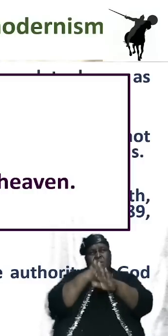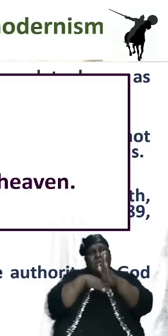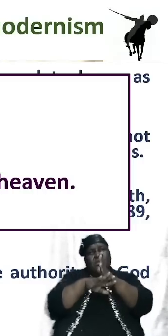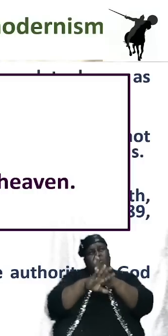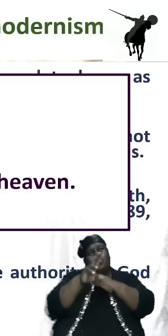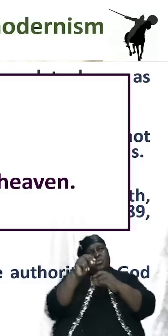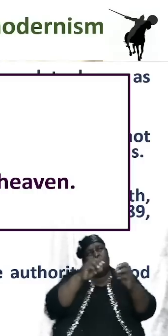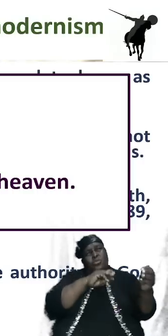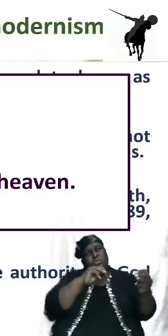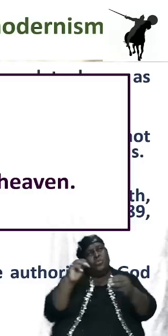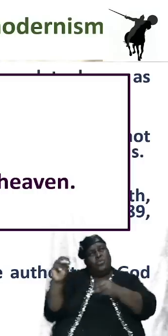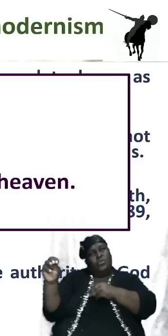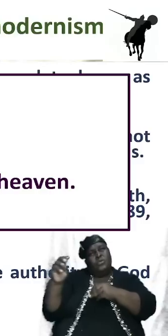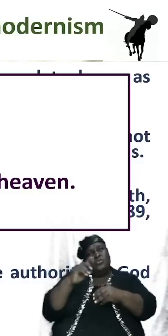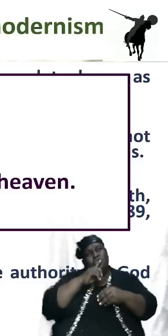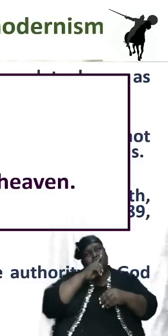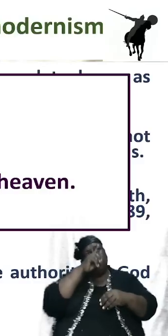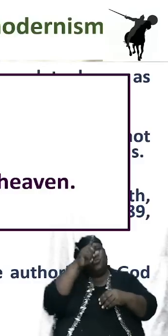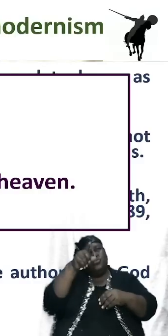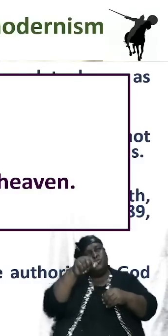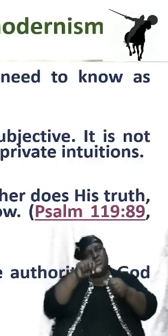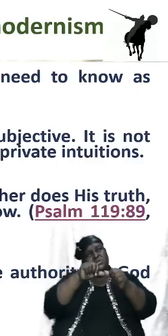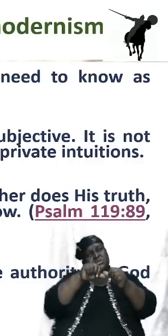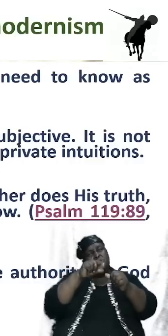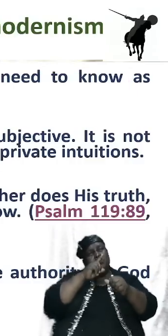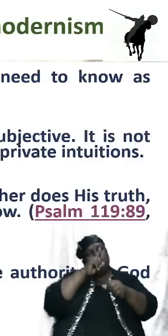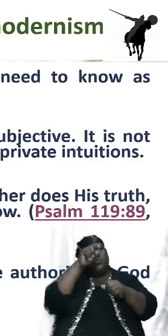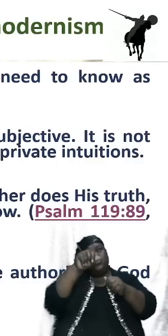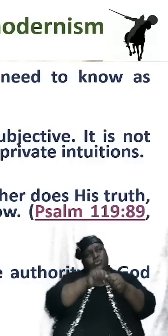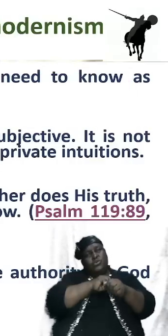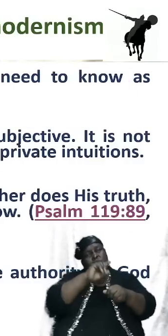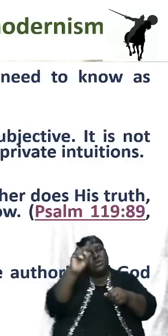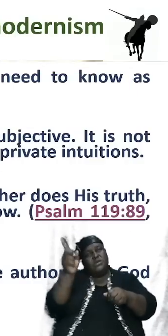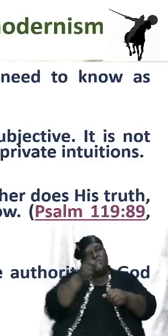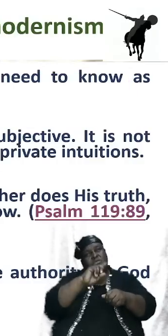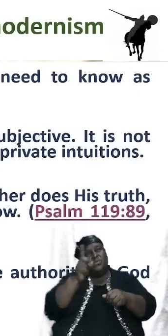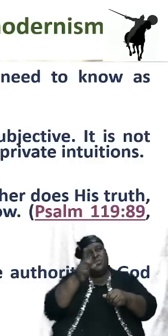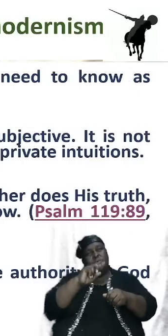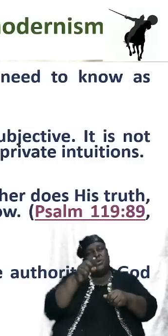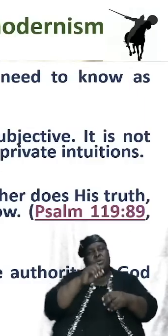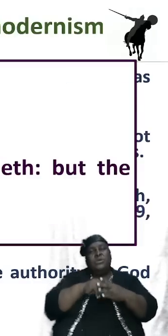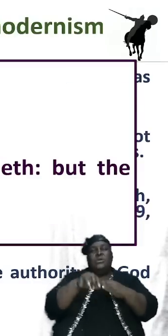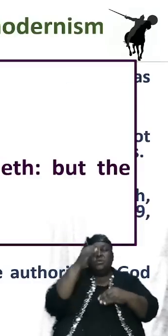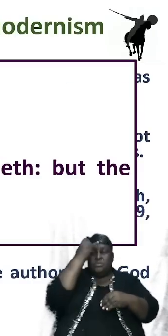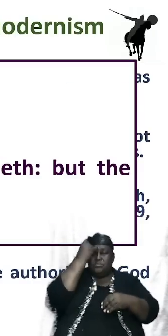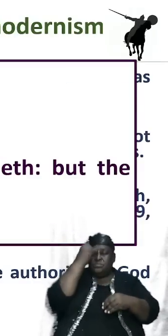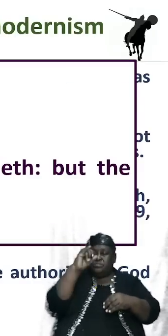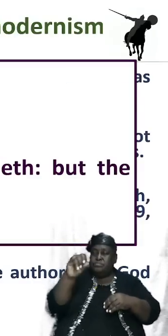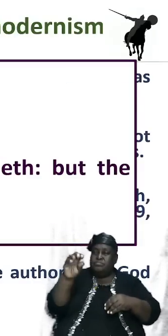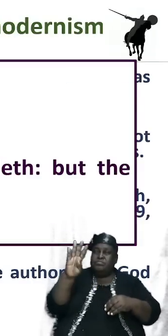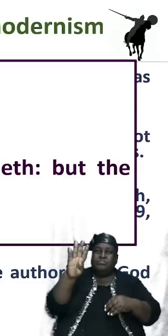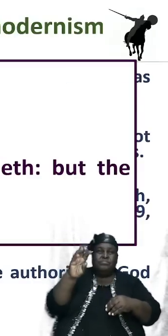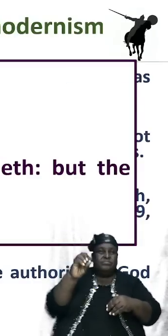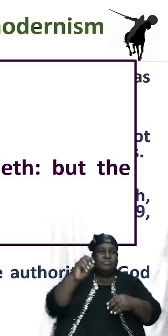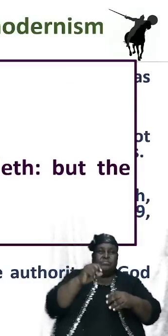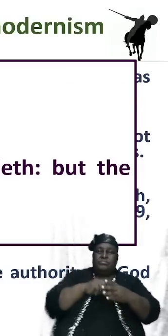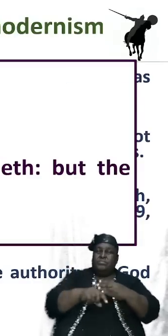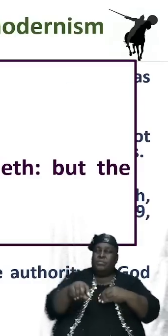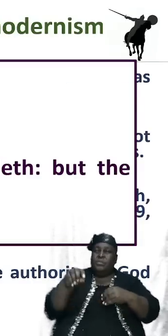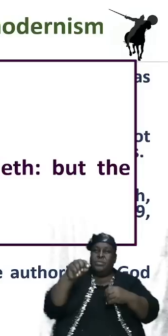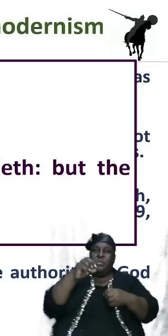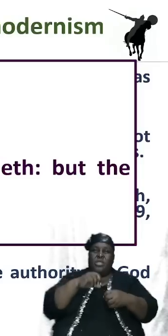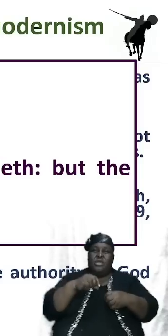the mark. Truth remains true everywhere. The Bible says in Isaiah 40 verse 8, the grass